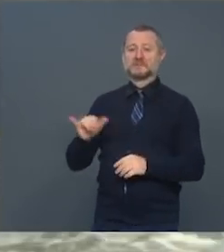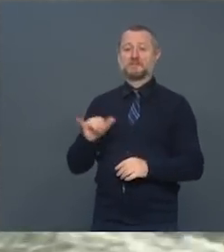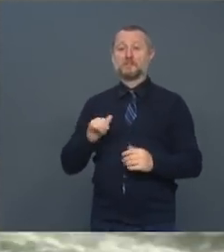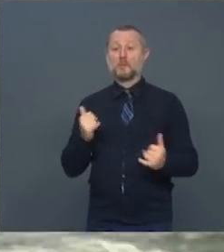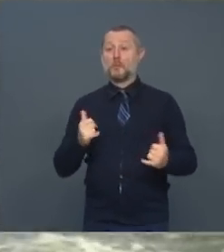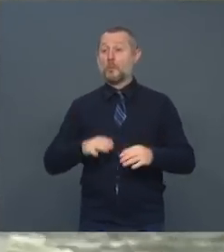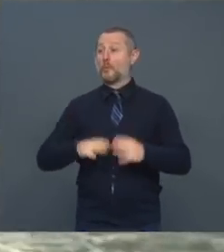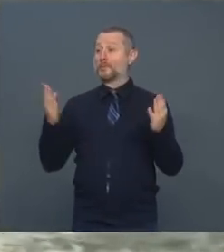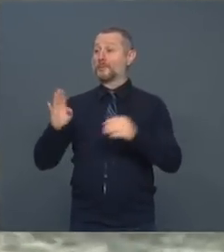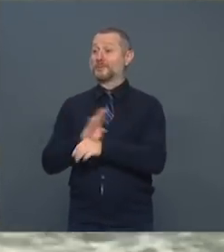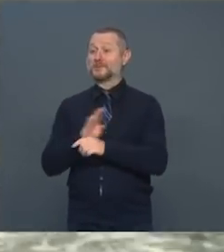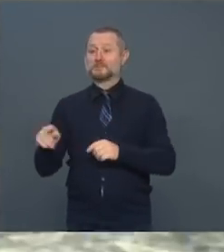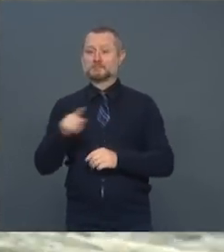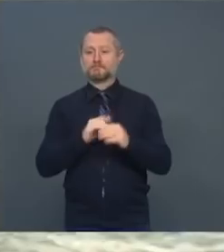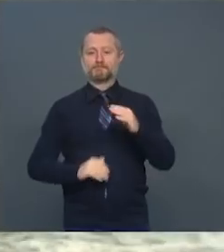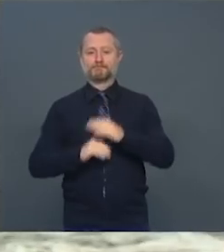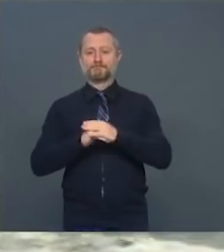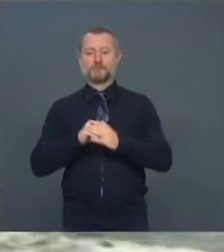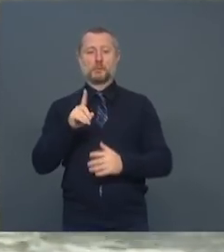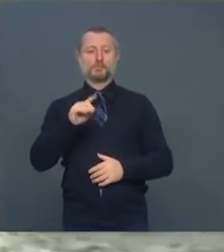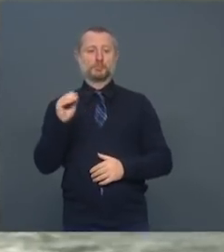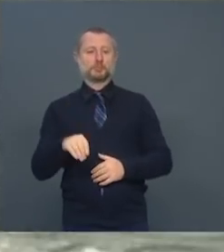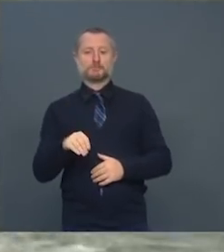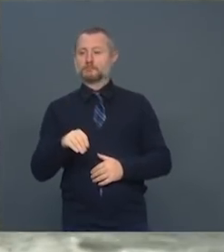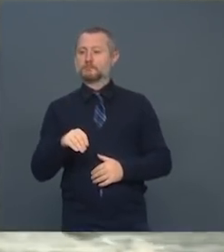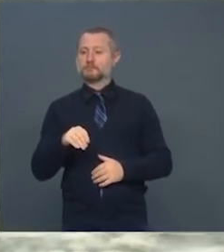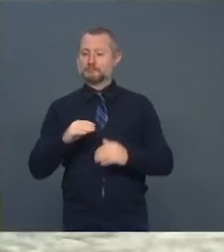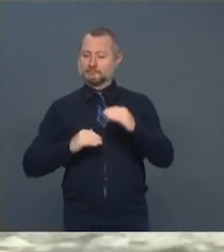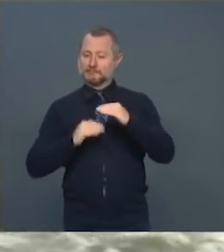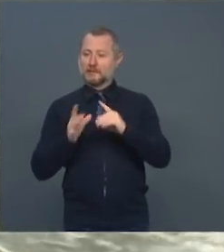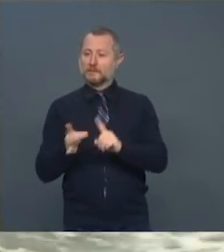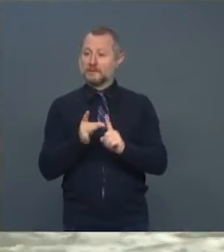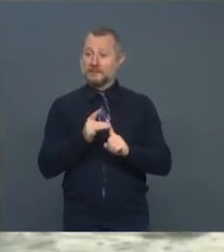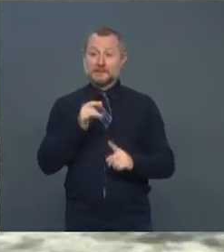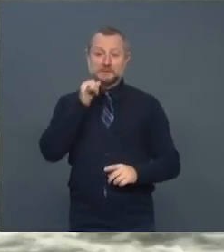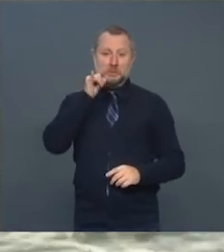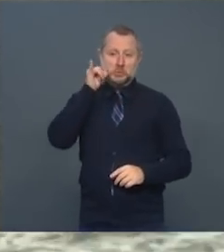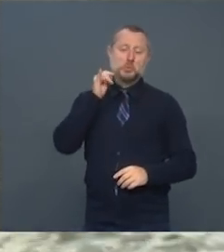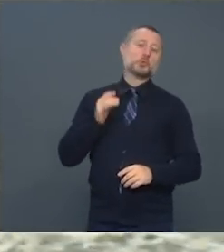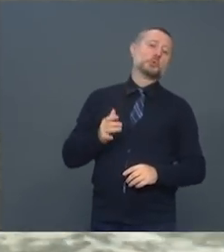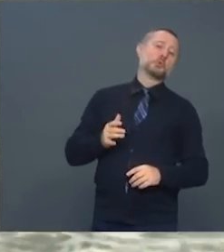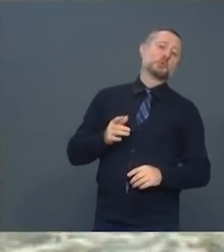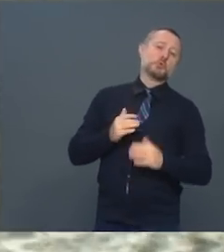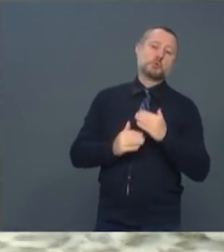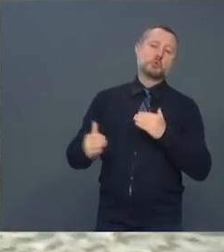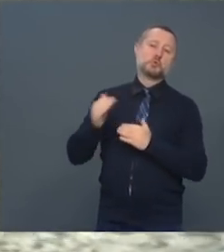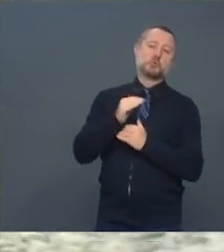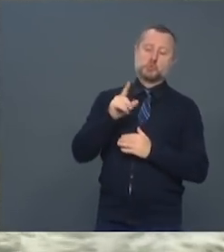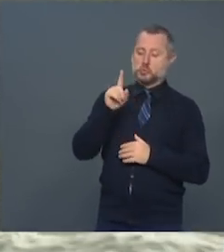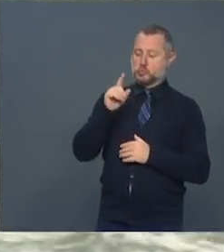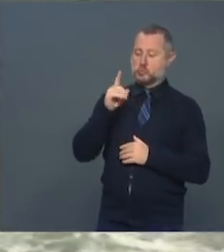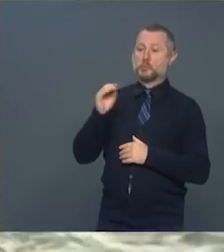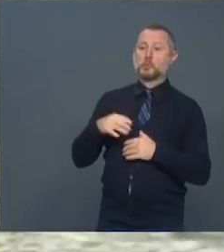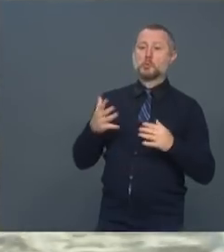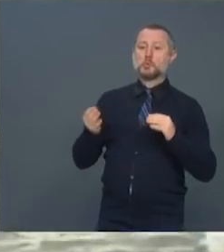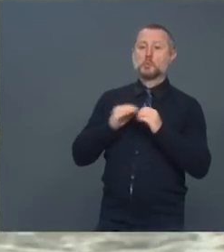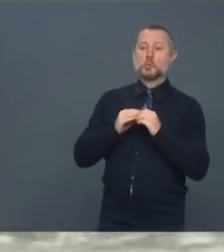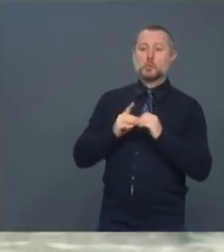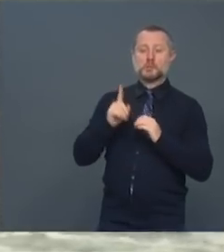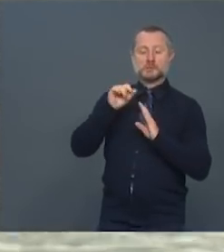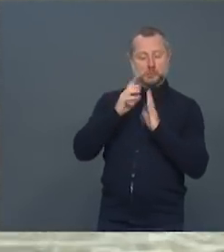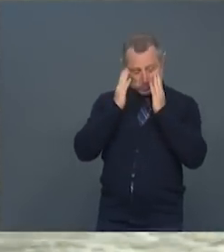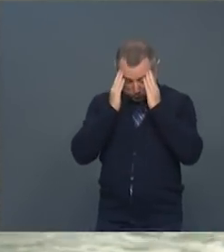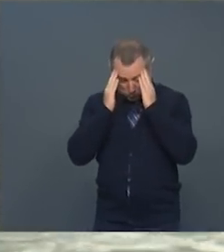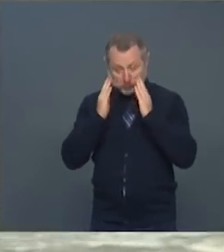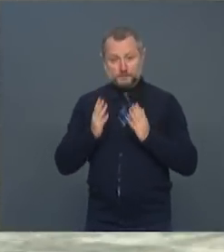1%. Yesterday, we were over 1% statewide. First